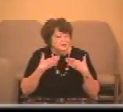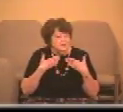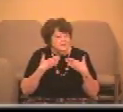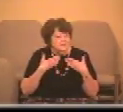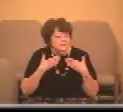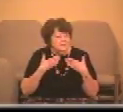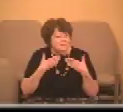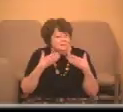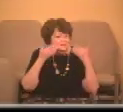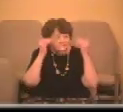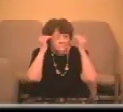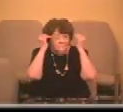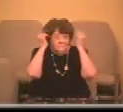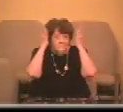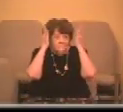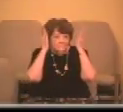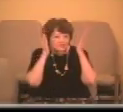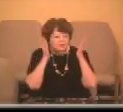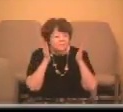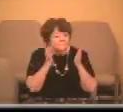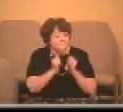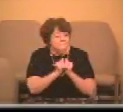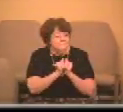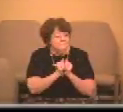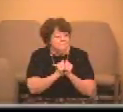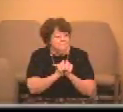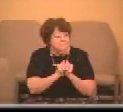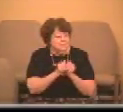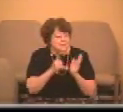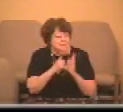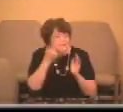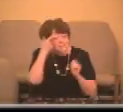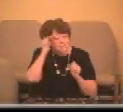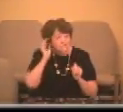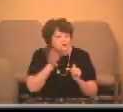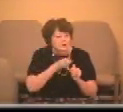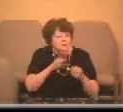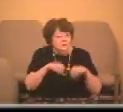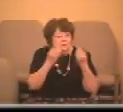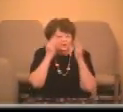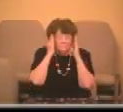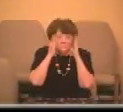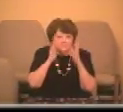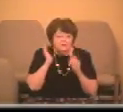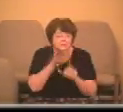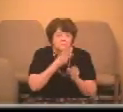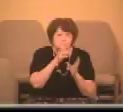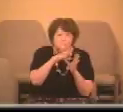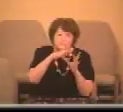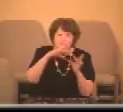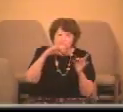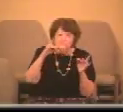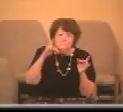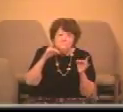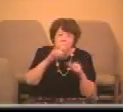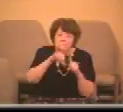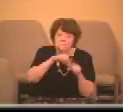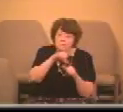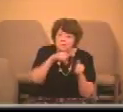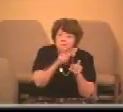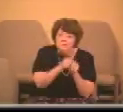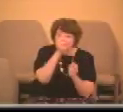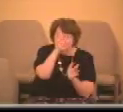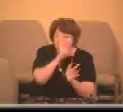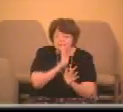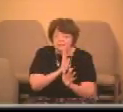tend our relationship with God. It's because we are giving attention to our spiritual side so that it